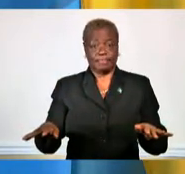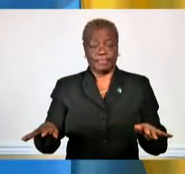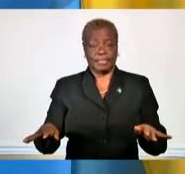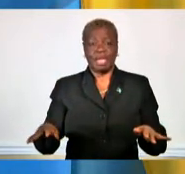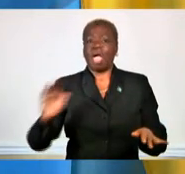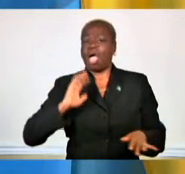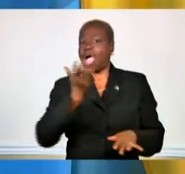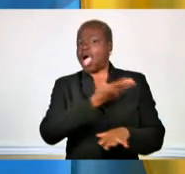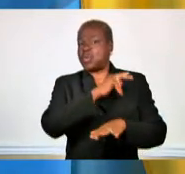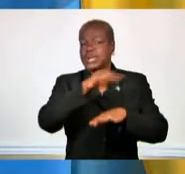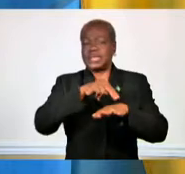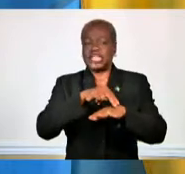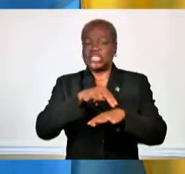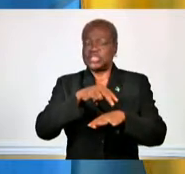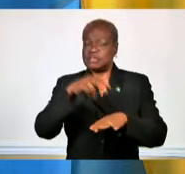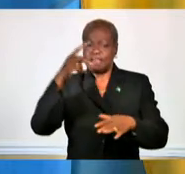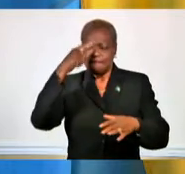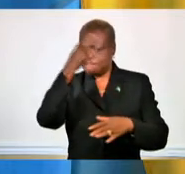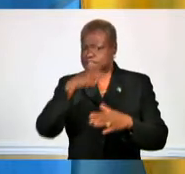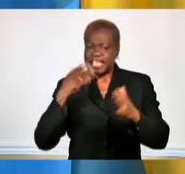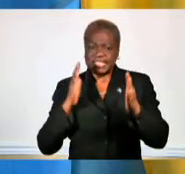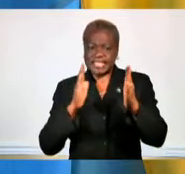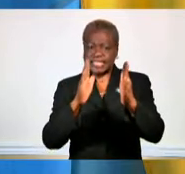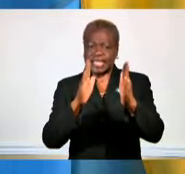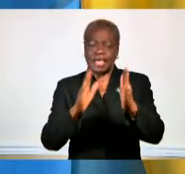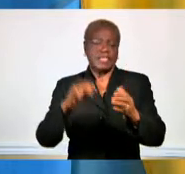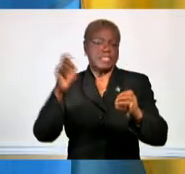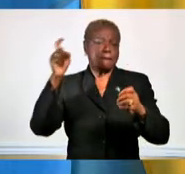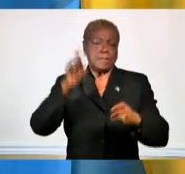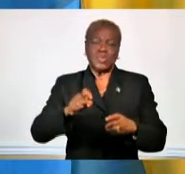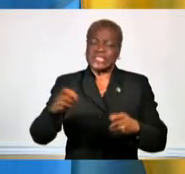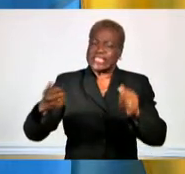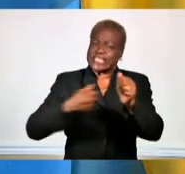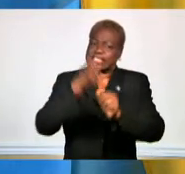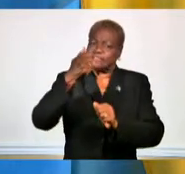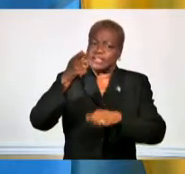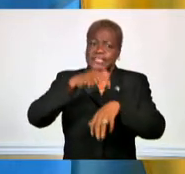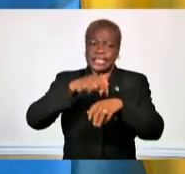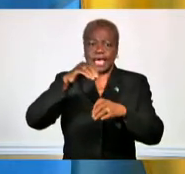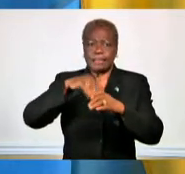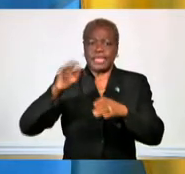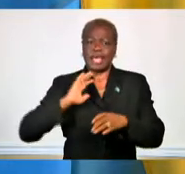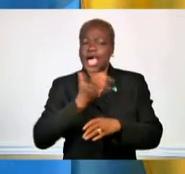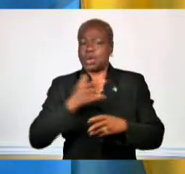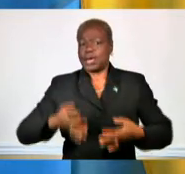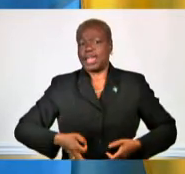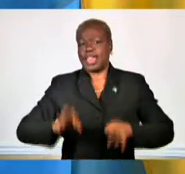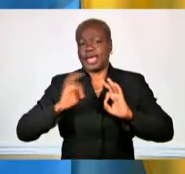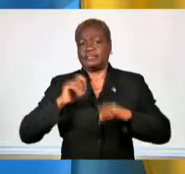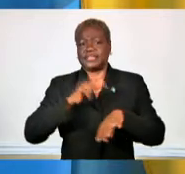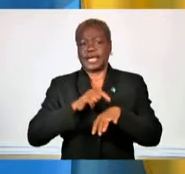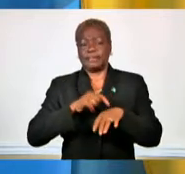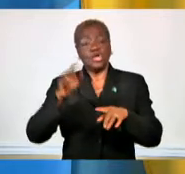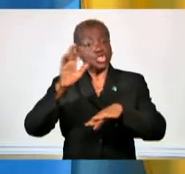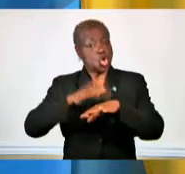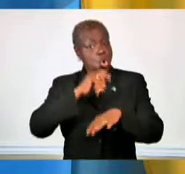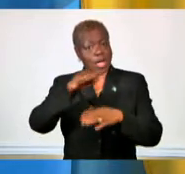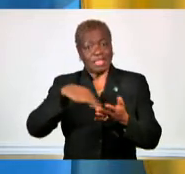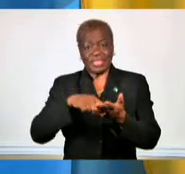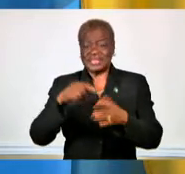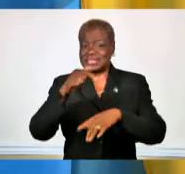our nation faces the most difficult period in our lifetime. To call this